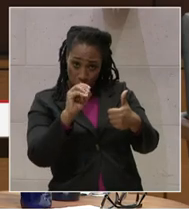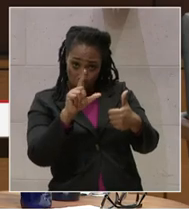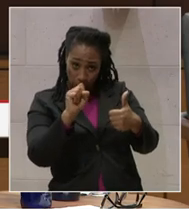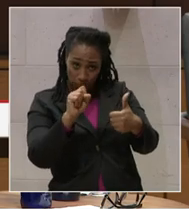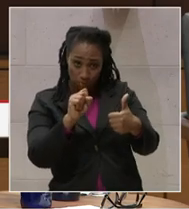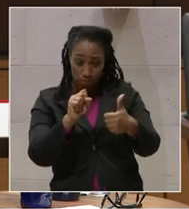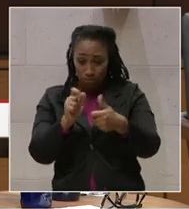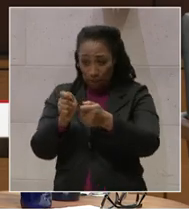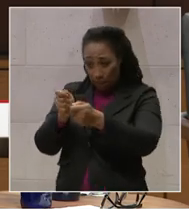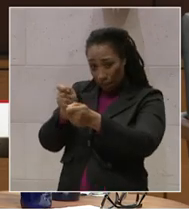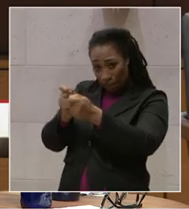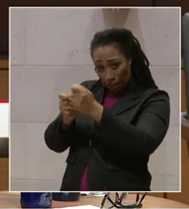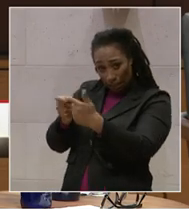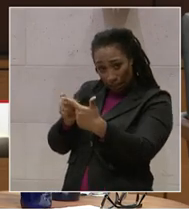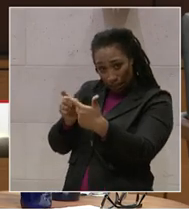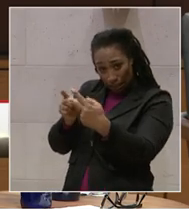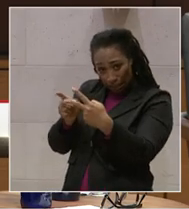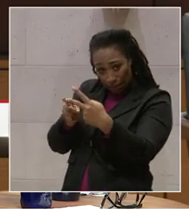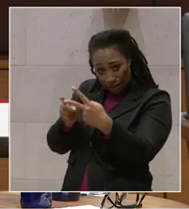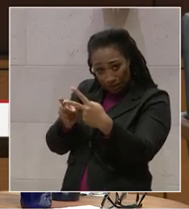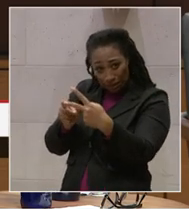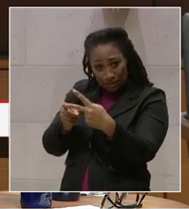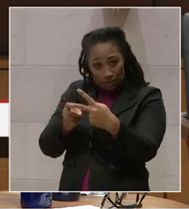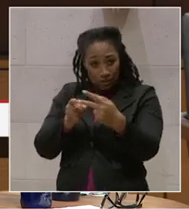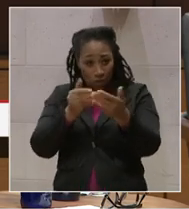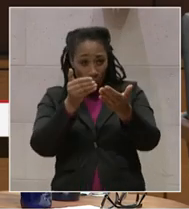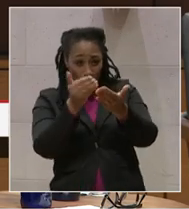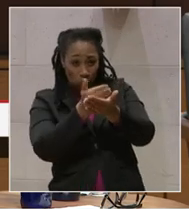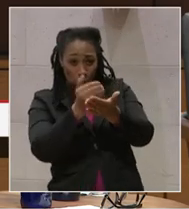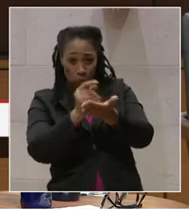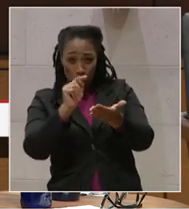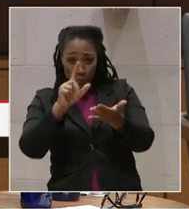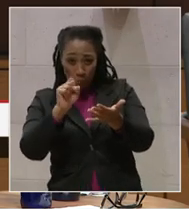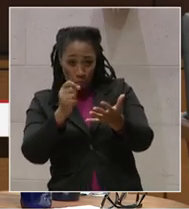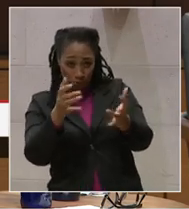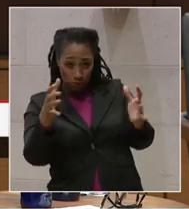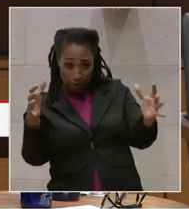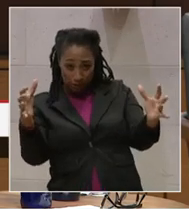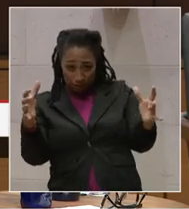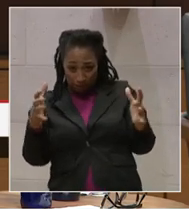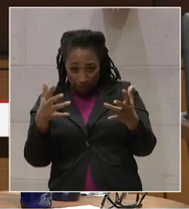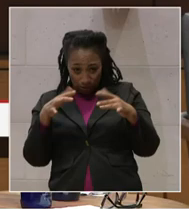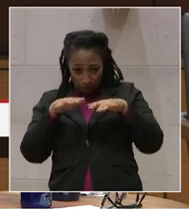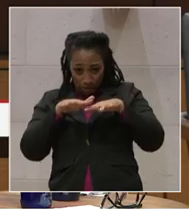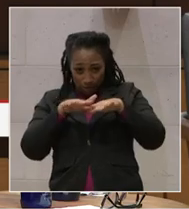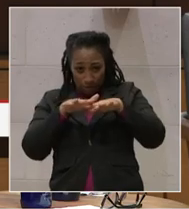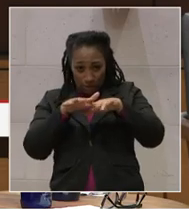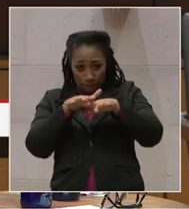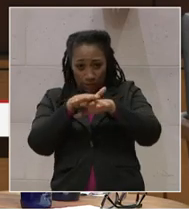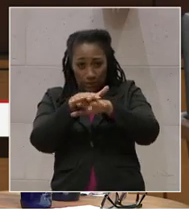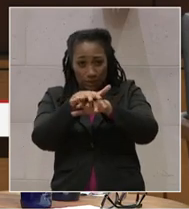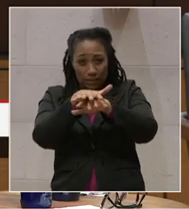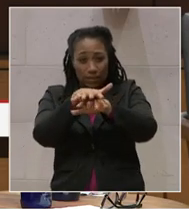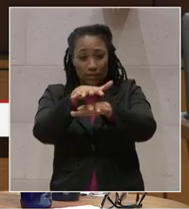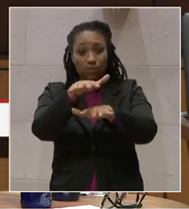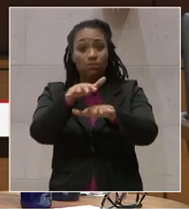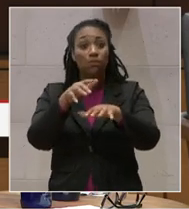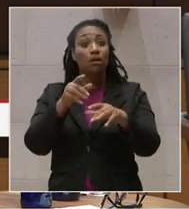tools in place as well. Some of those new tools, some targeted tax abatements, really necessary in places where the